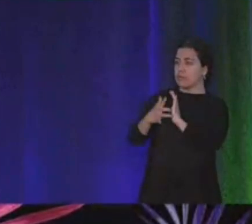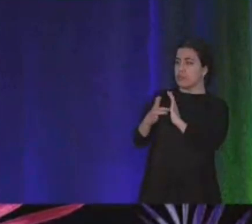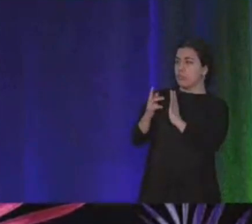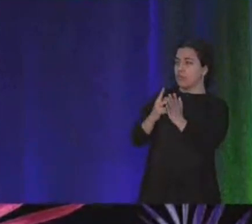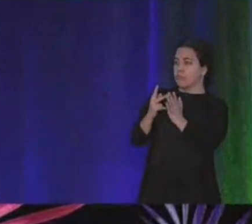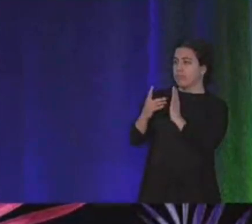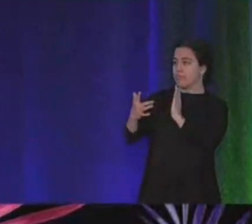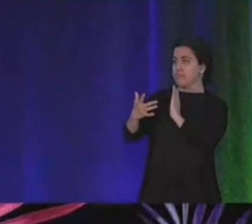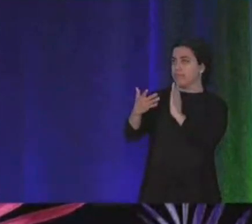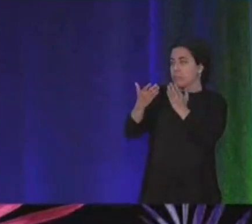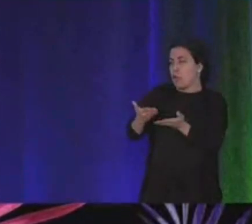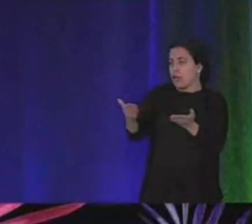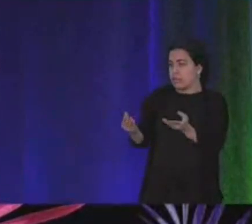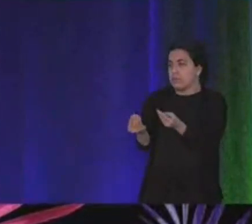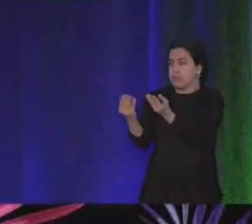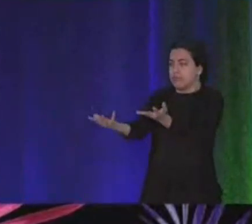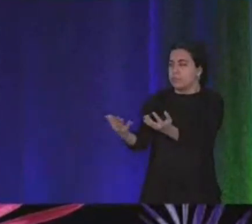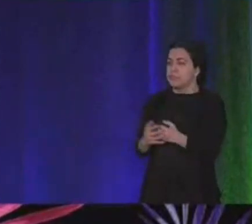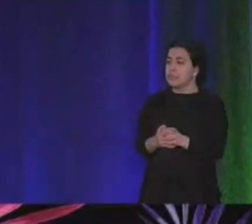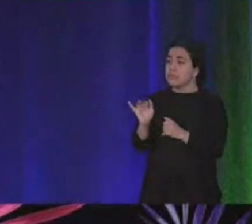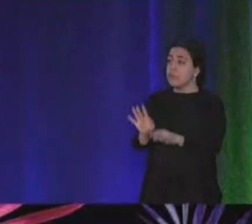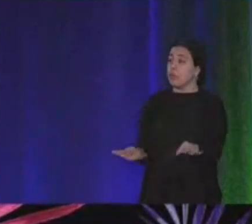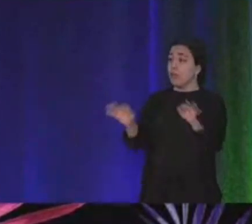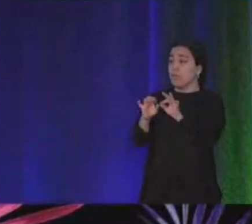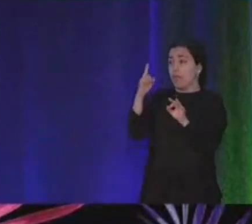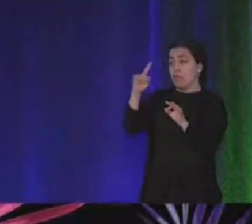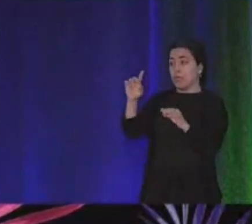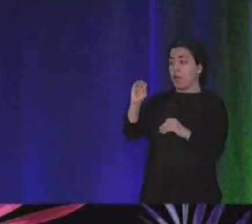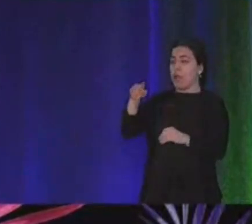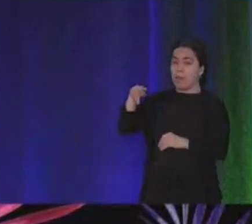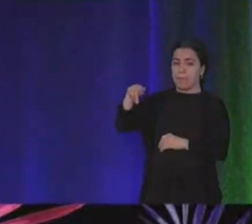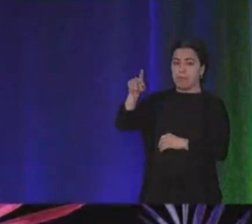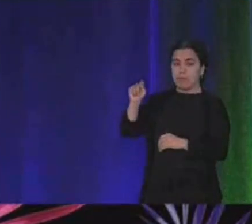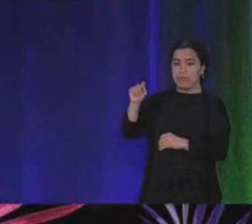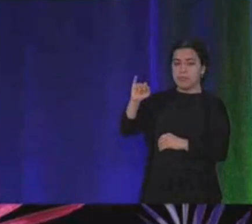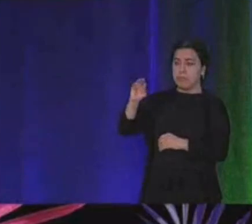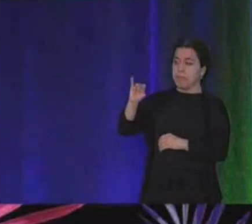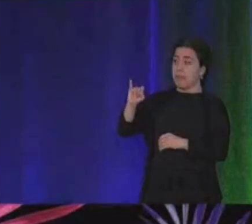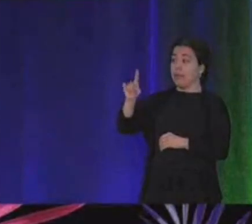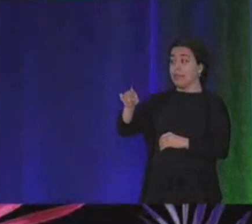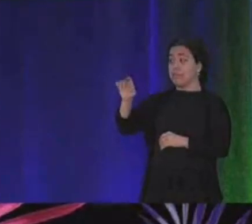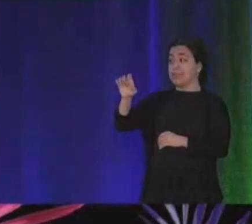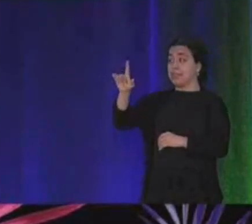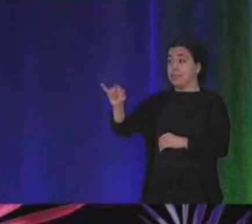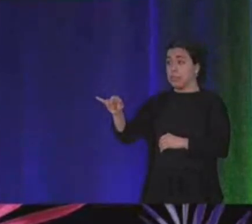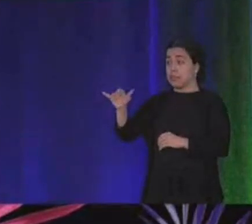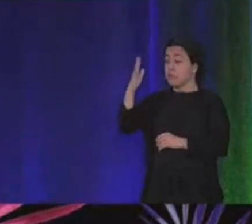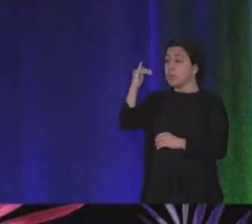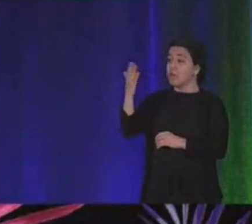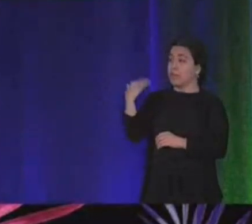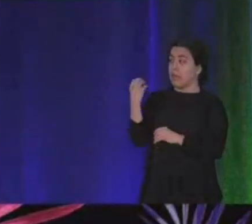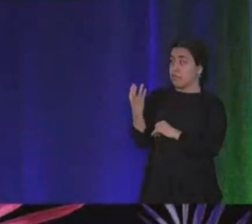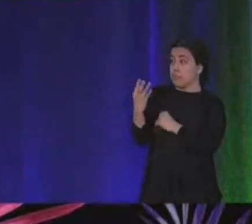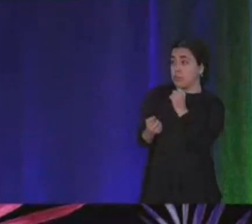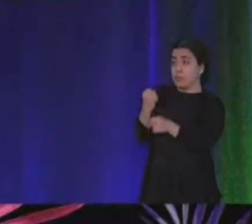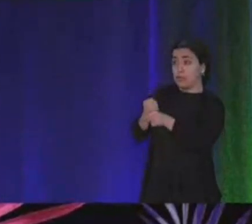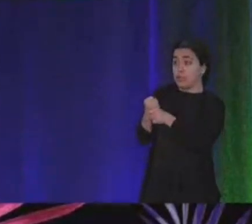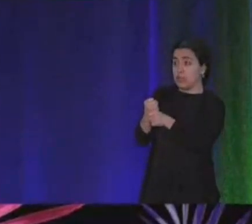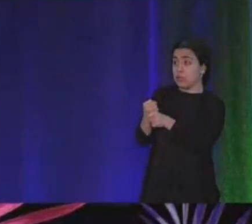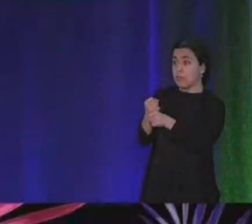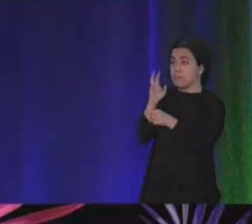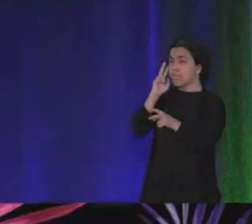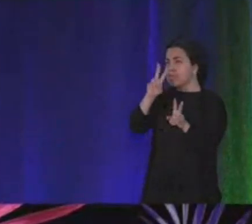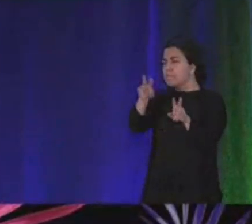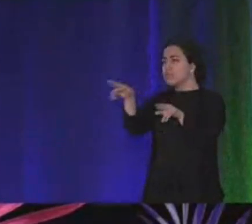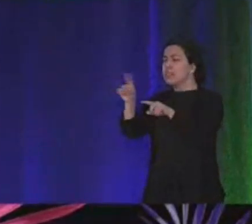And it is very important for Optimizely because we acquired like a few companies in the last few years, and all those like different looking